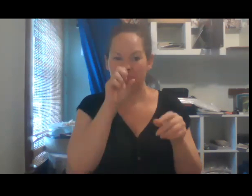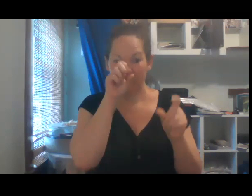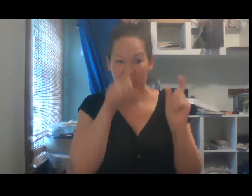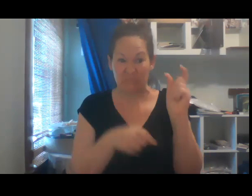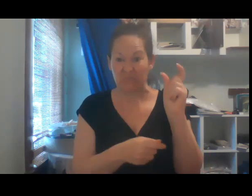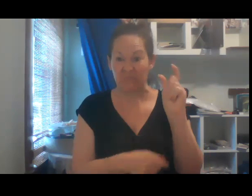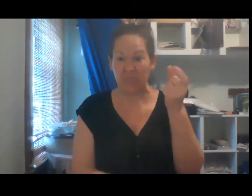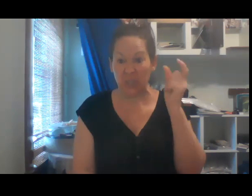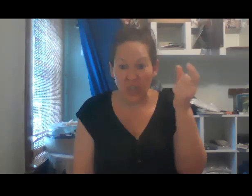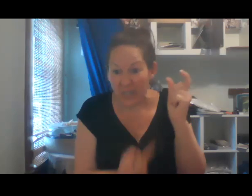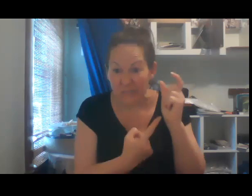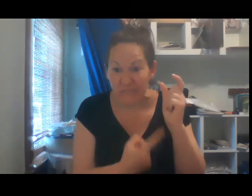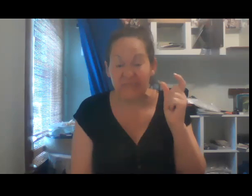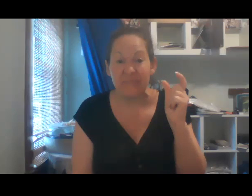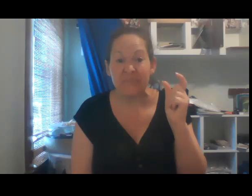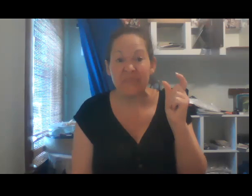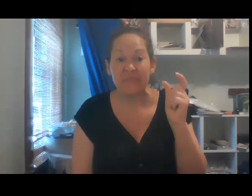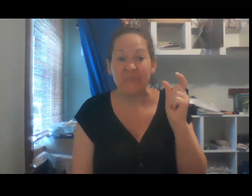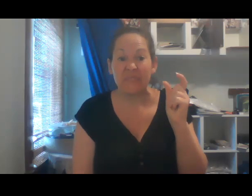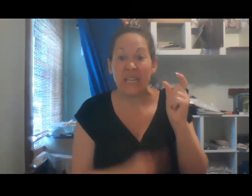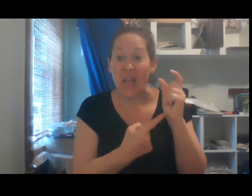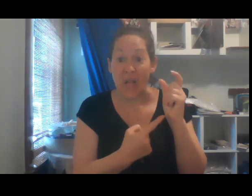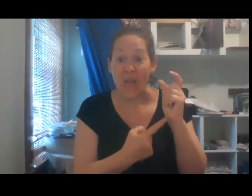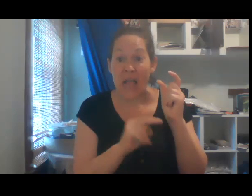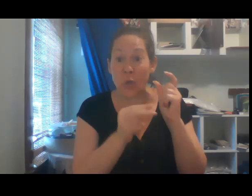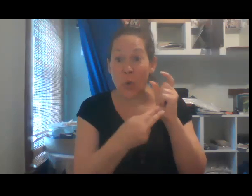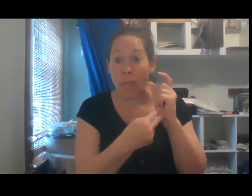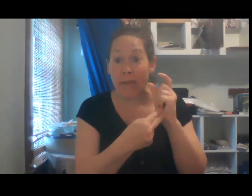phosphorus-32, inside the nucleus,